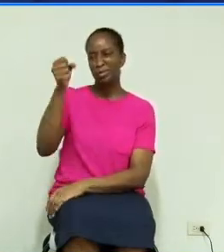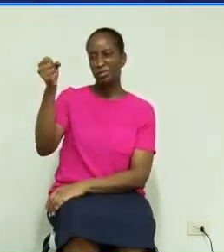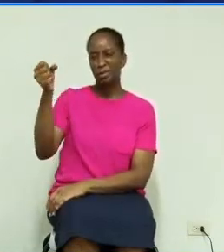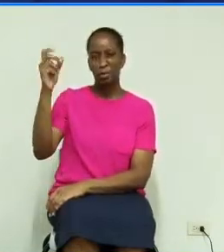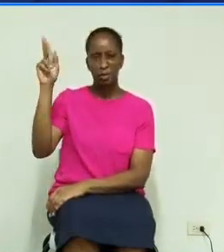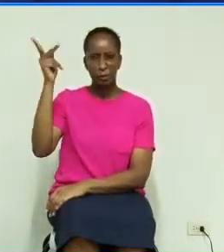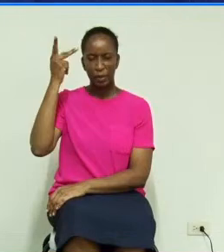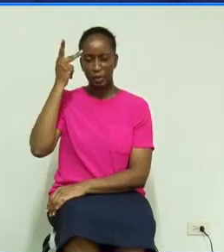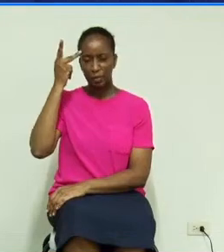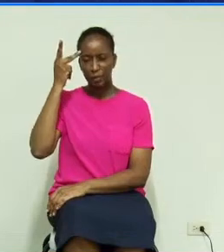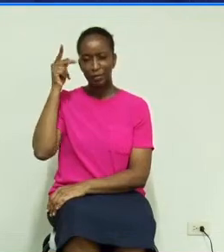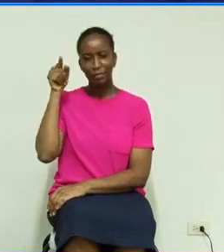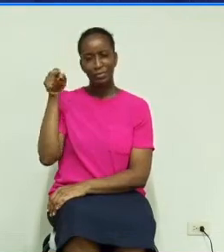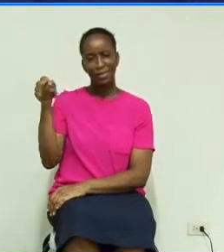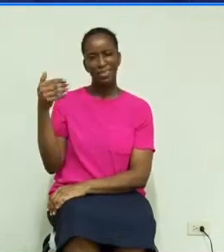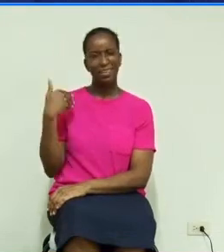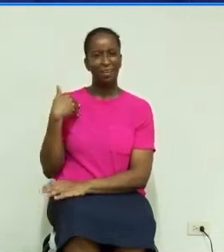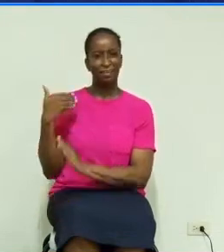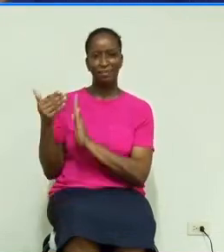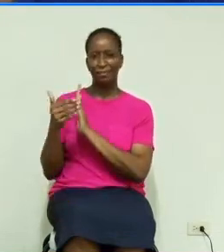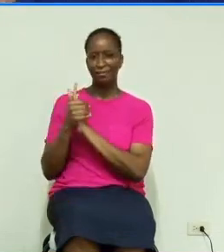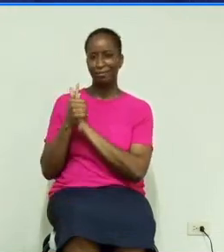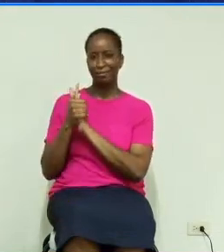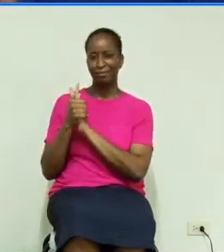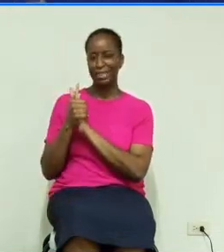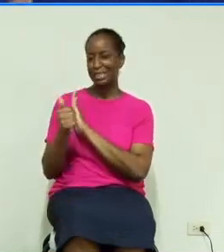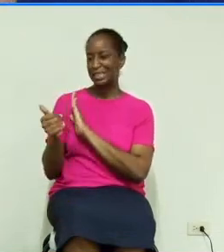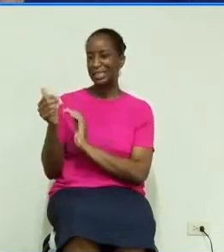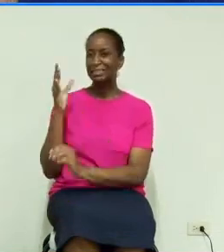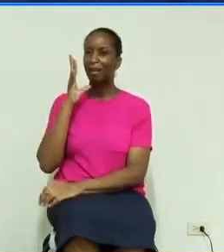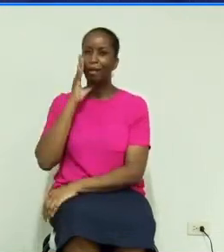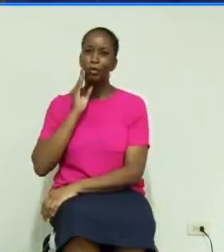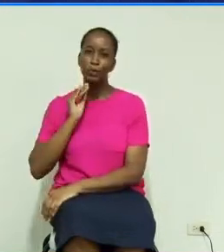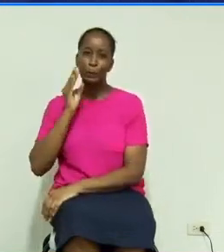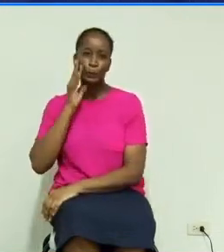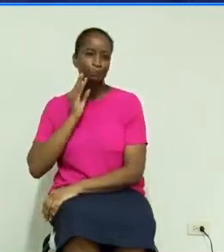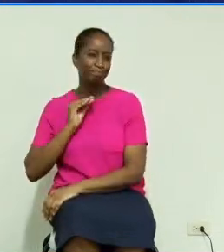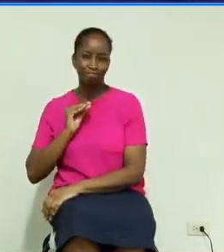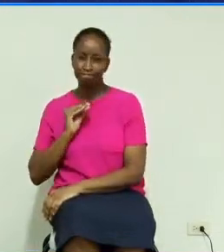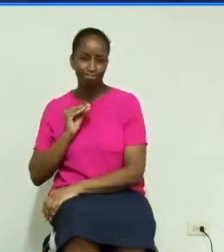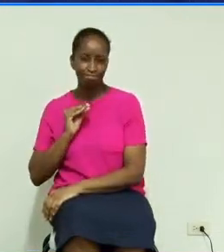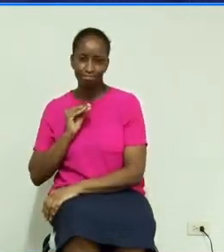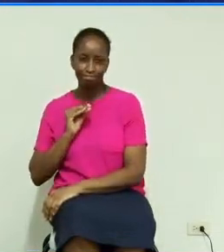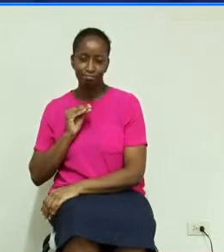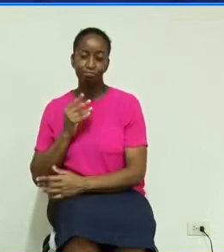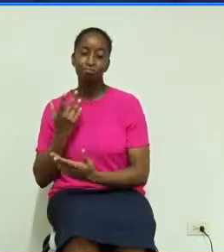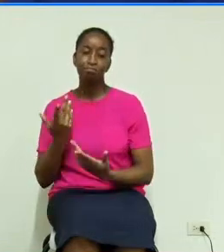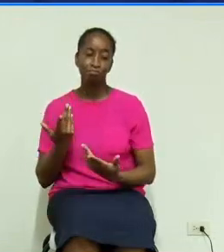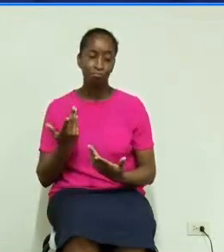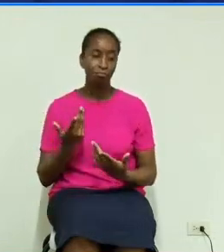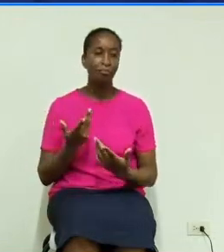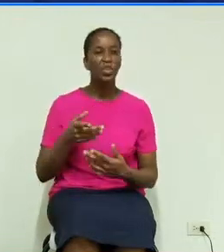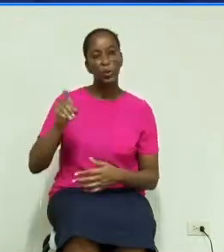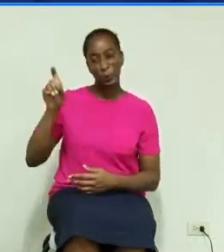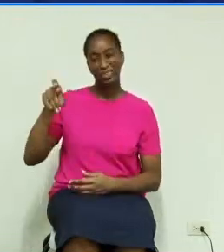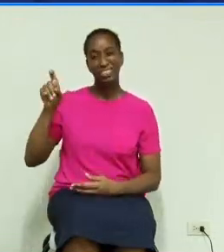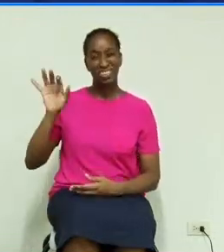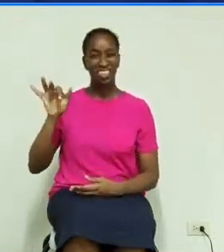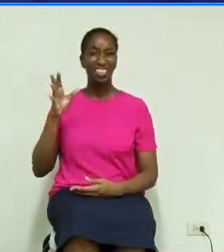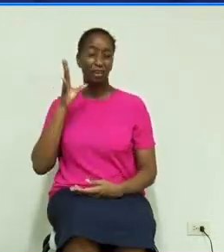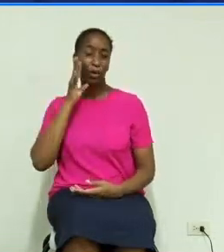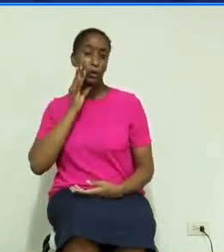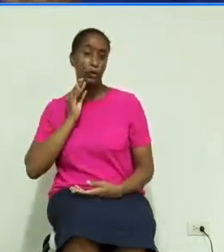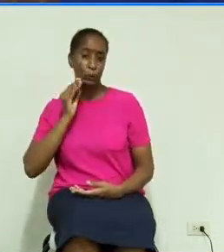needed within cabinet, right? So if you have a space such as Senate that you can pull from, I don't see anything